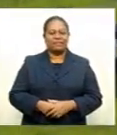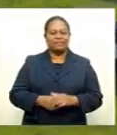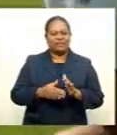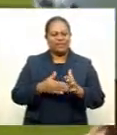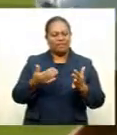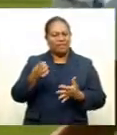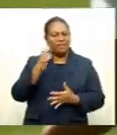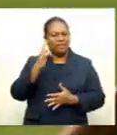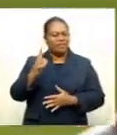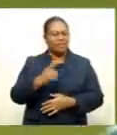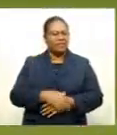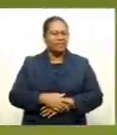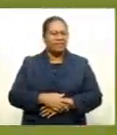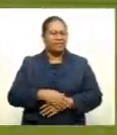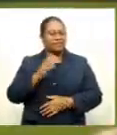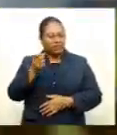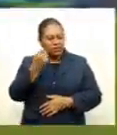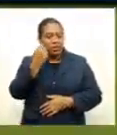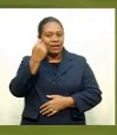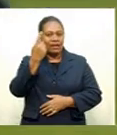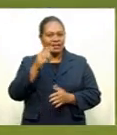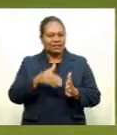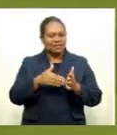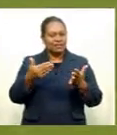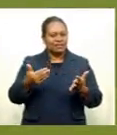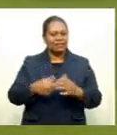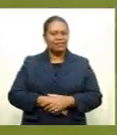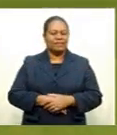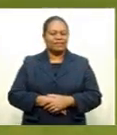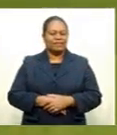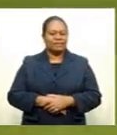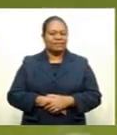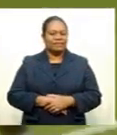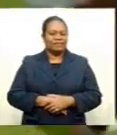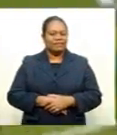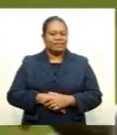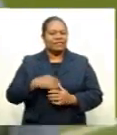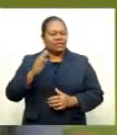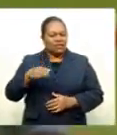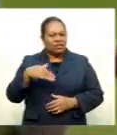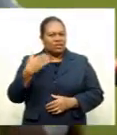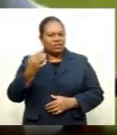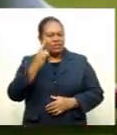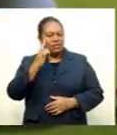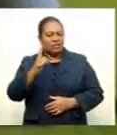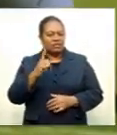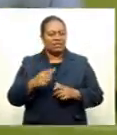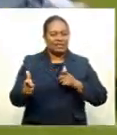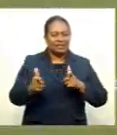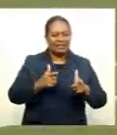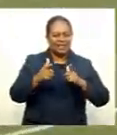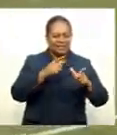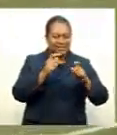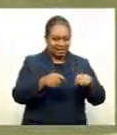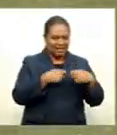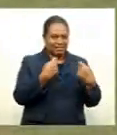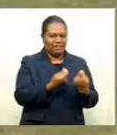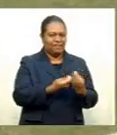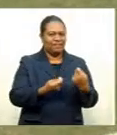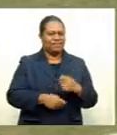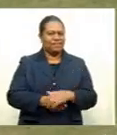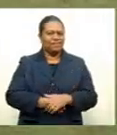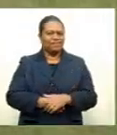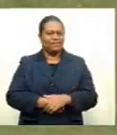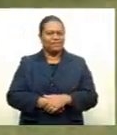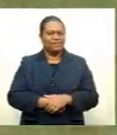I've always realised is that, you know, as soon as I was dealing with certain sevens players, that they